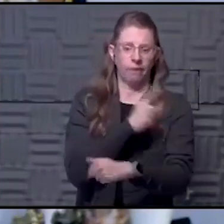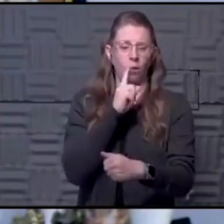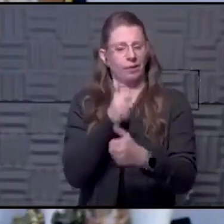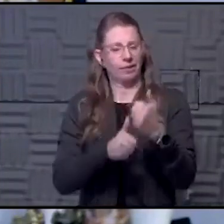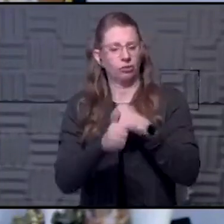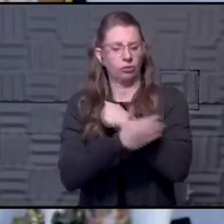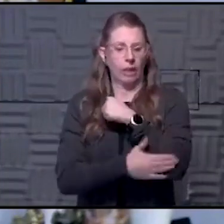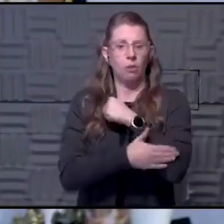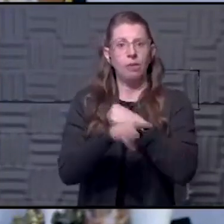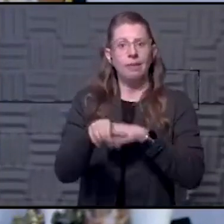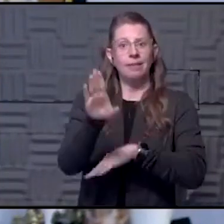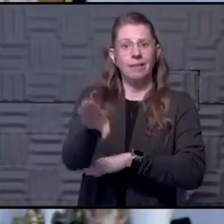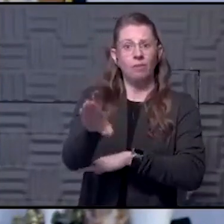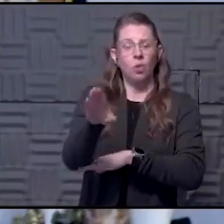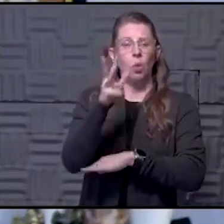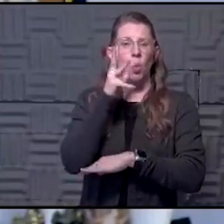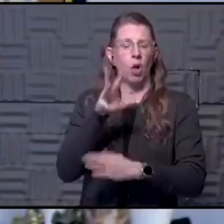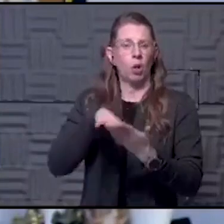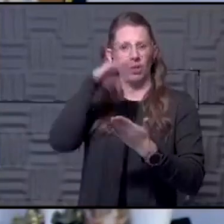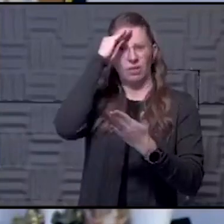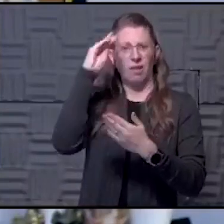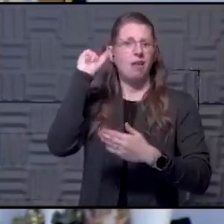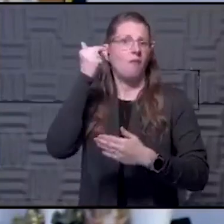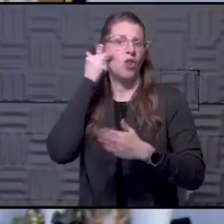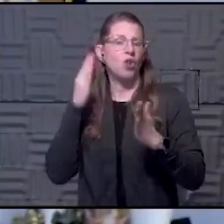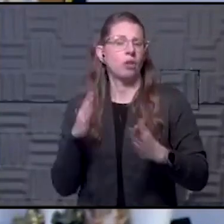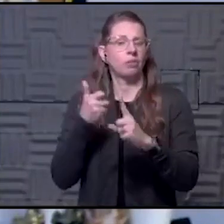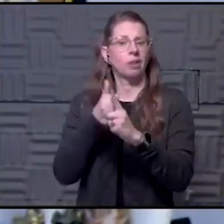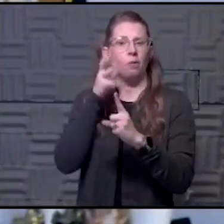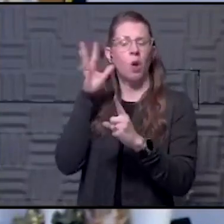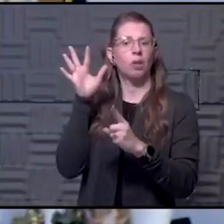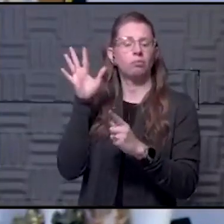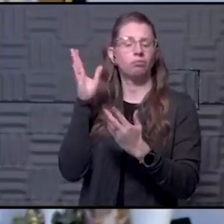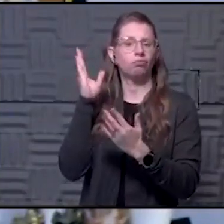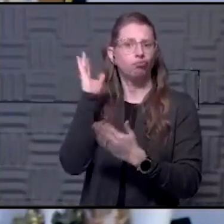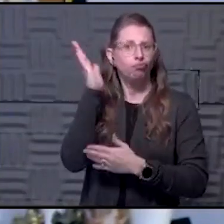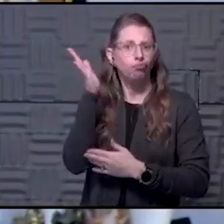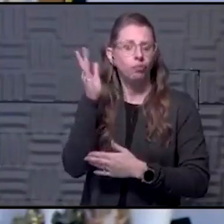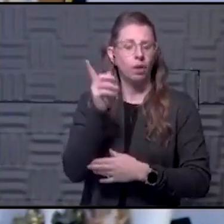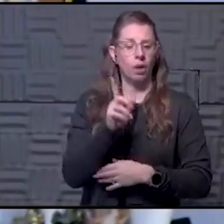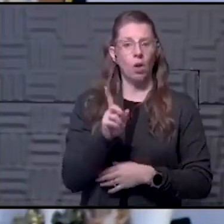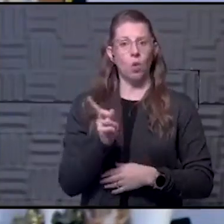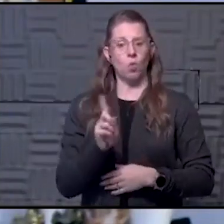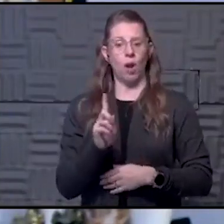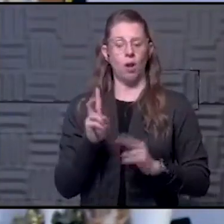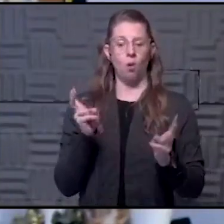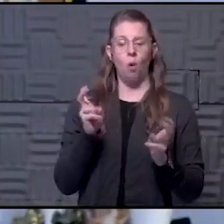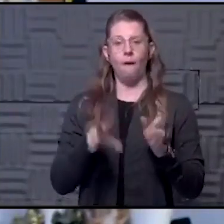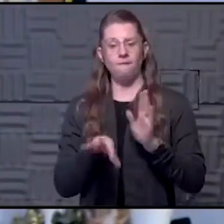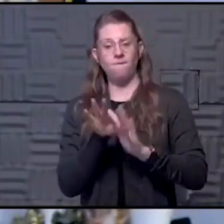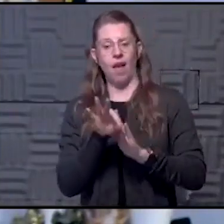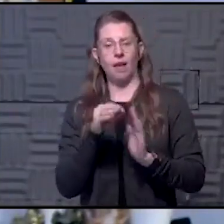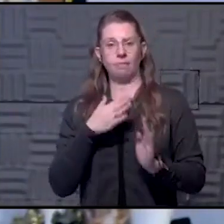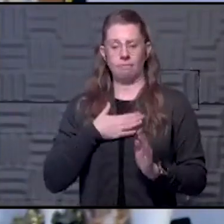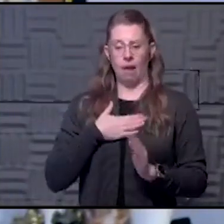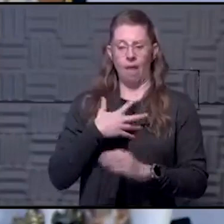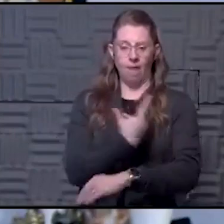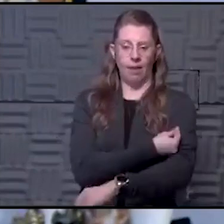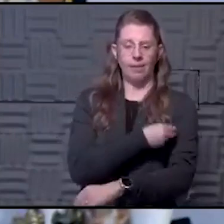this afternoon, the governor's going to talk about a new Where's My Vaccine or Find My Vaccine site on